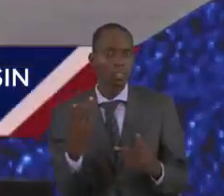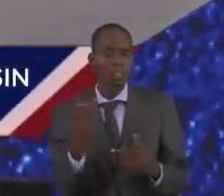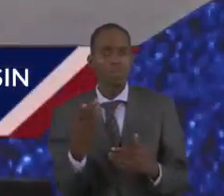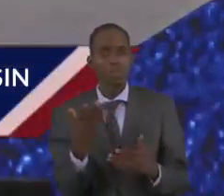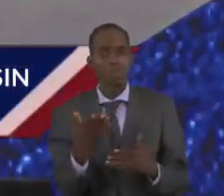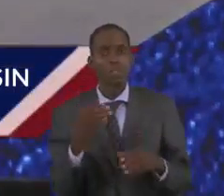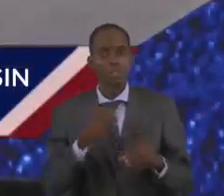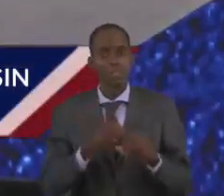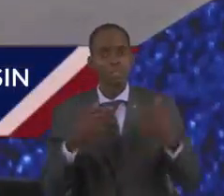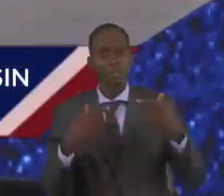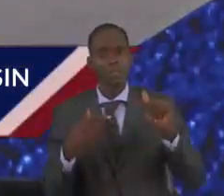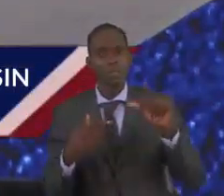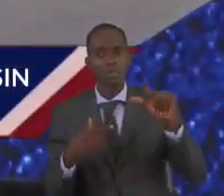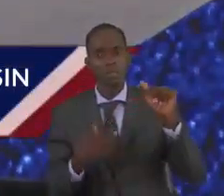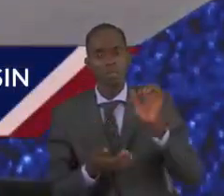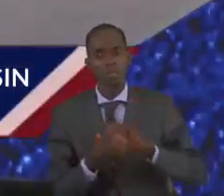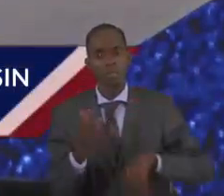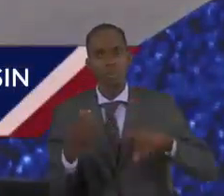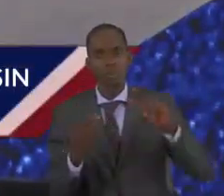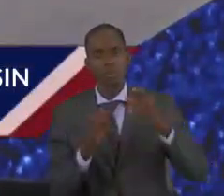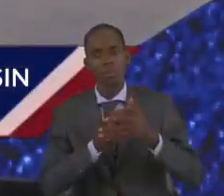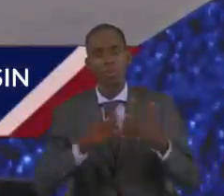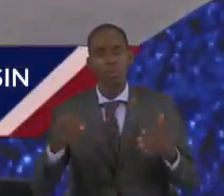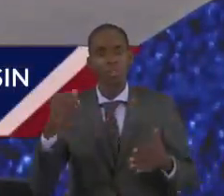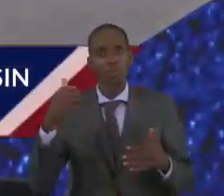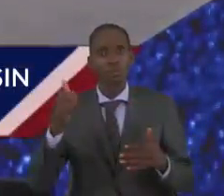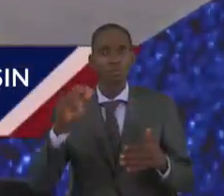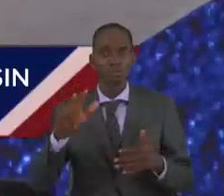in Galatians chapter 1 verse 13.